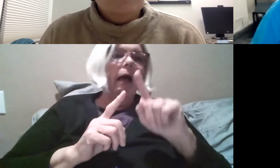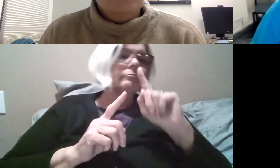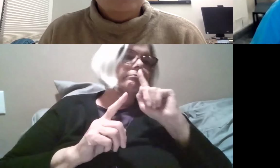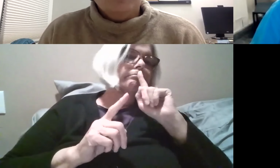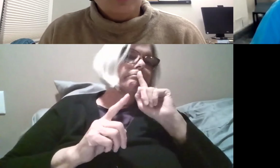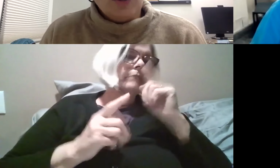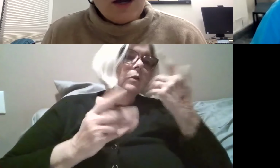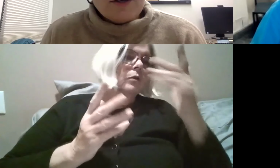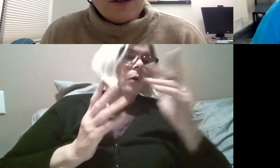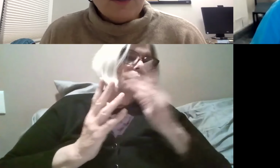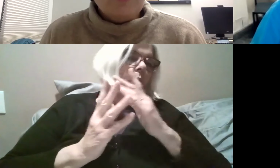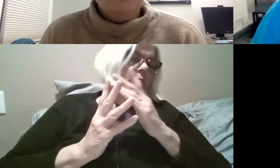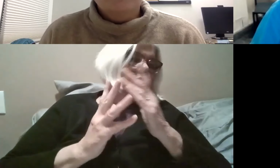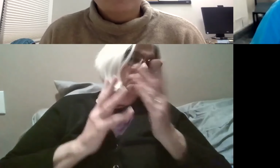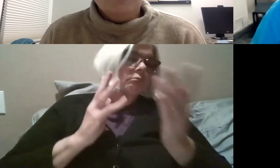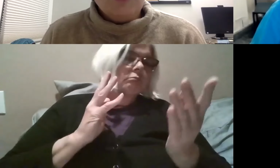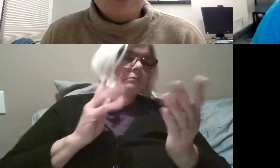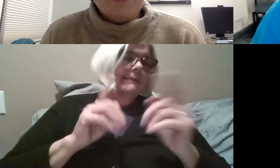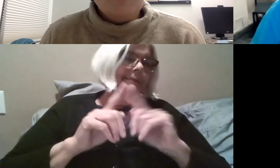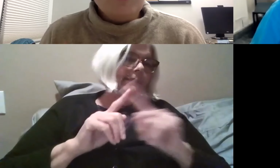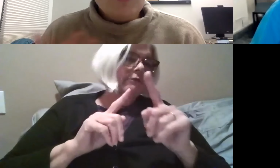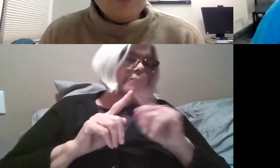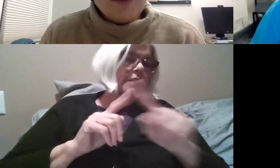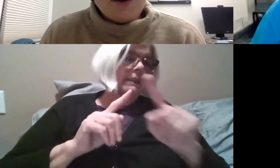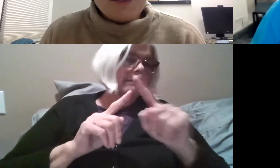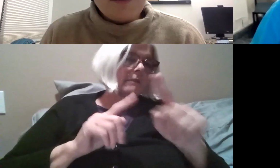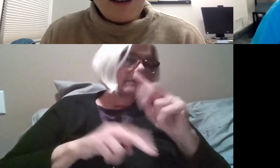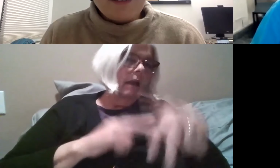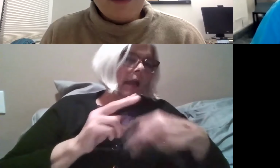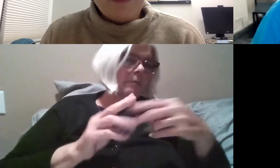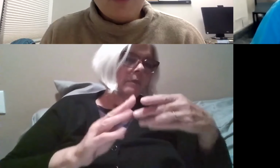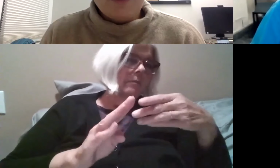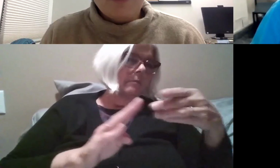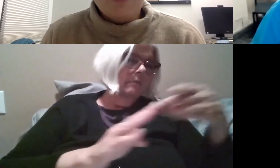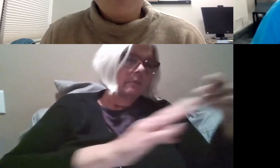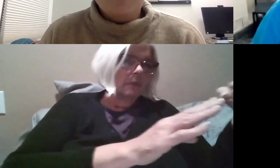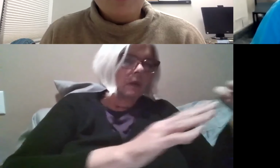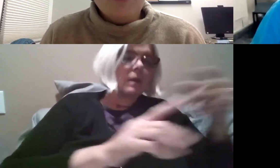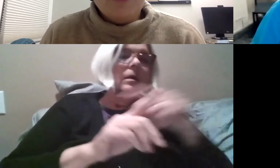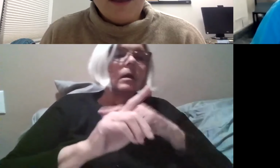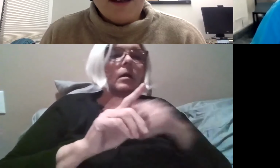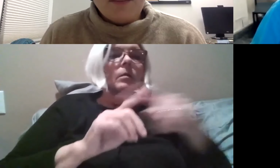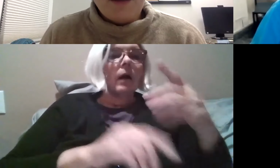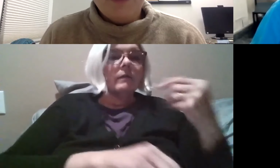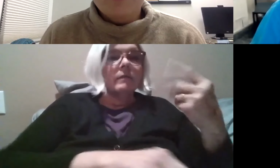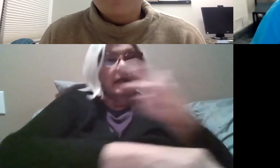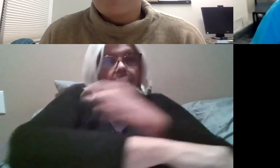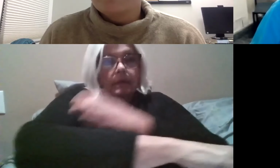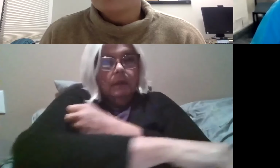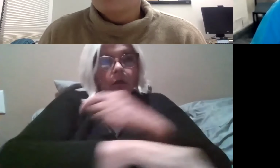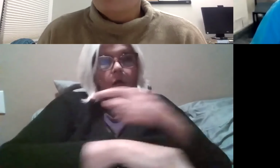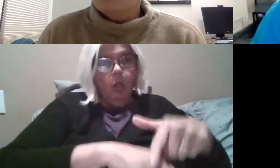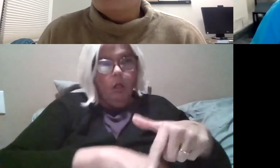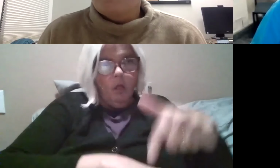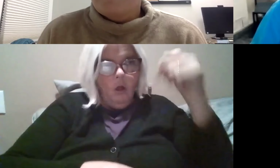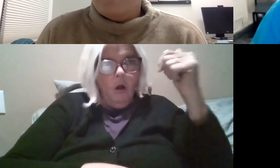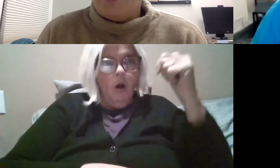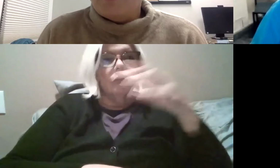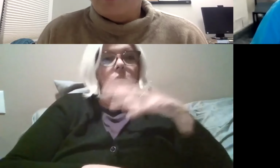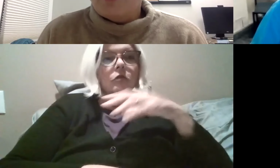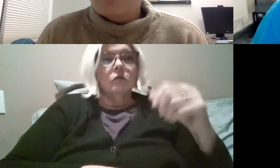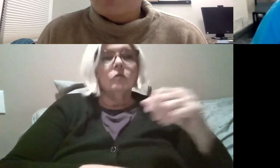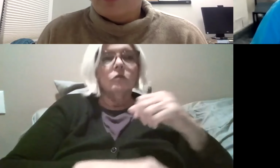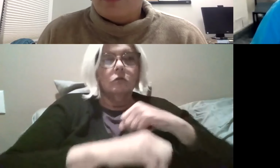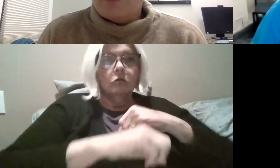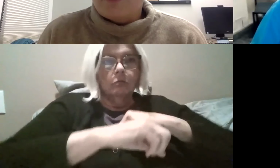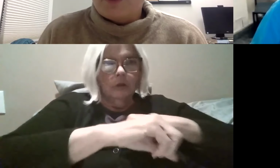offers longer immunity. We know the dose of vaccine that we're giving. We know the antibody response. And